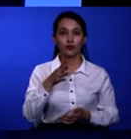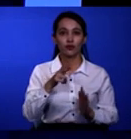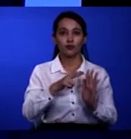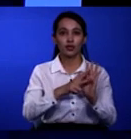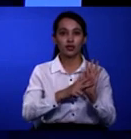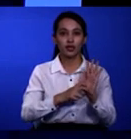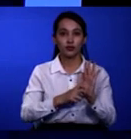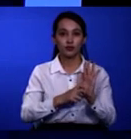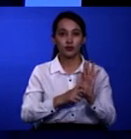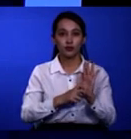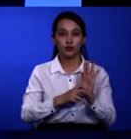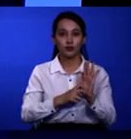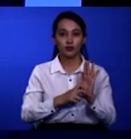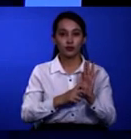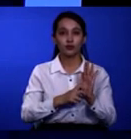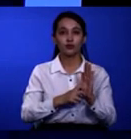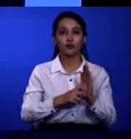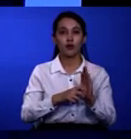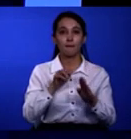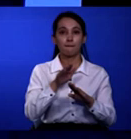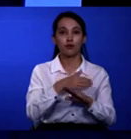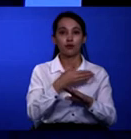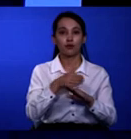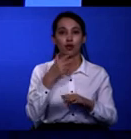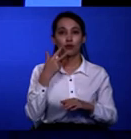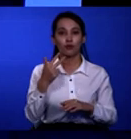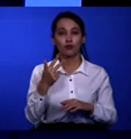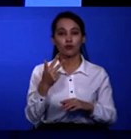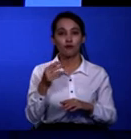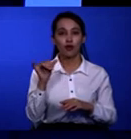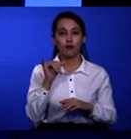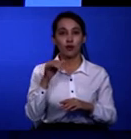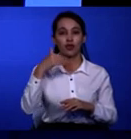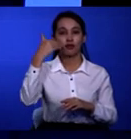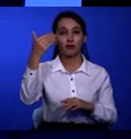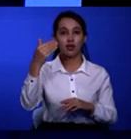4800 ni maxrajiga bo'lib, suratiga ko'paytirasiz.